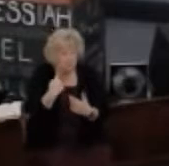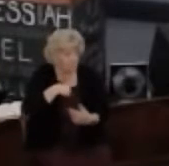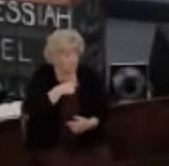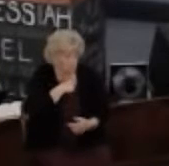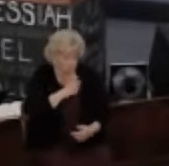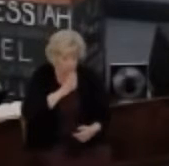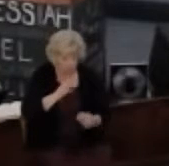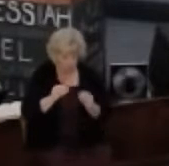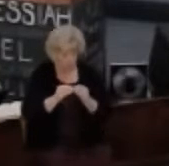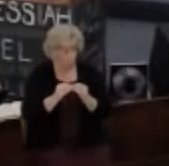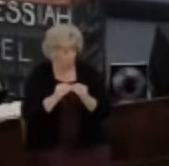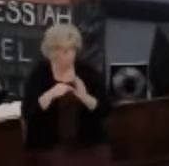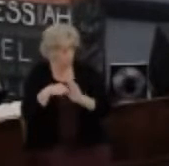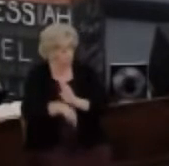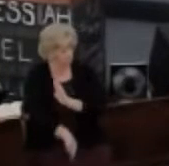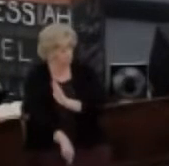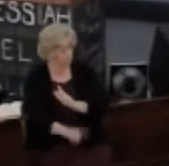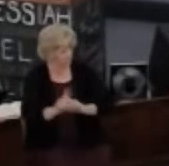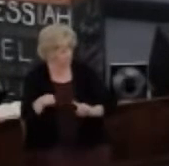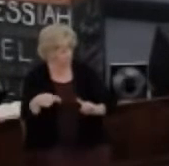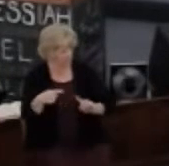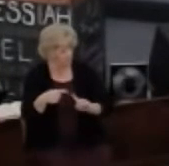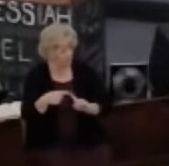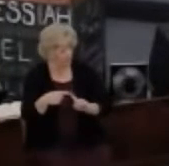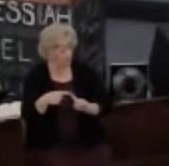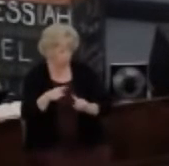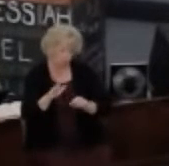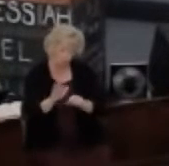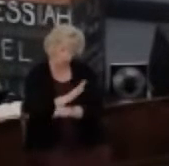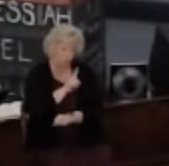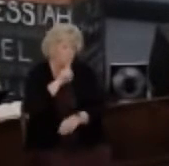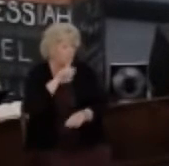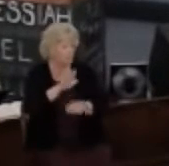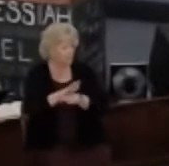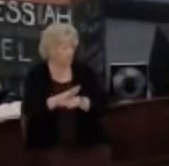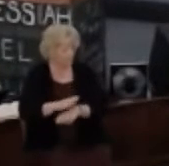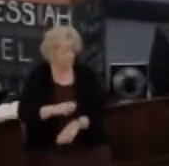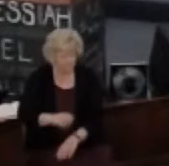going to talk some more about total commitment. Go